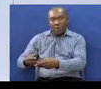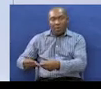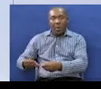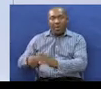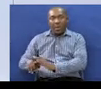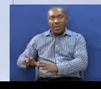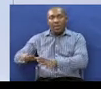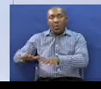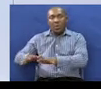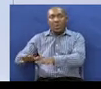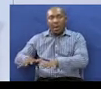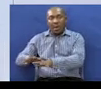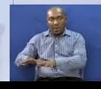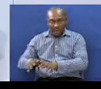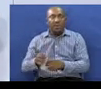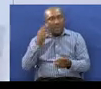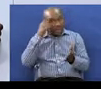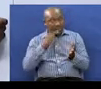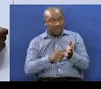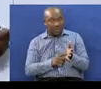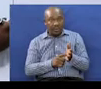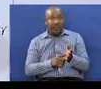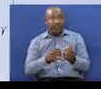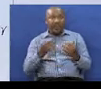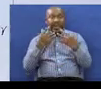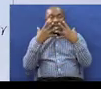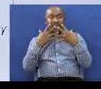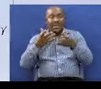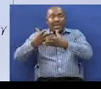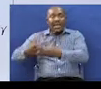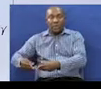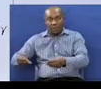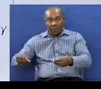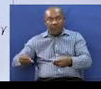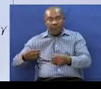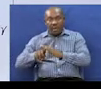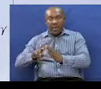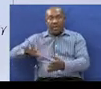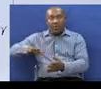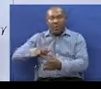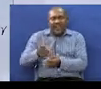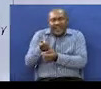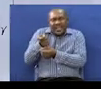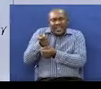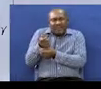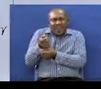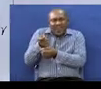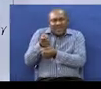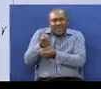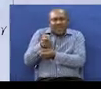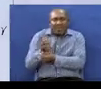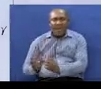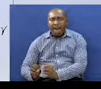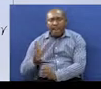water. Soluble in water. It means the gas dissolves in water in a very, very, very small